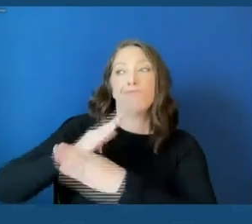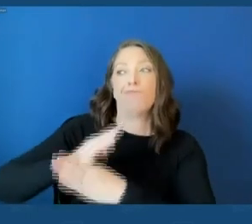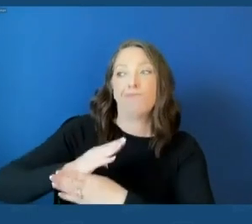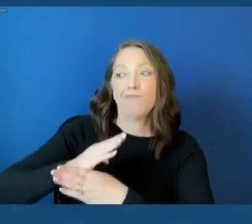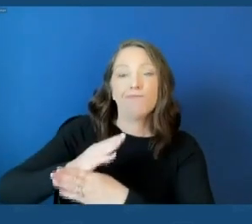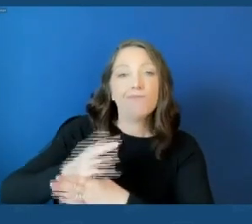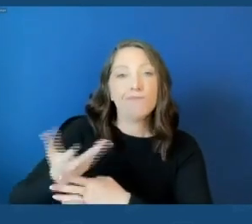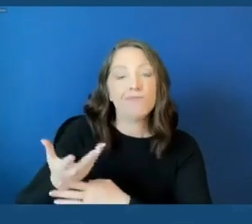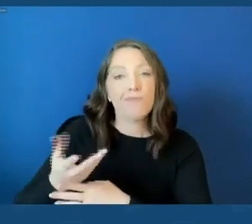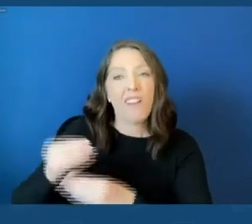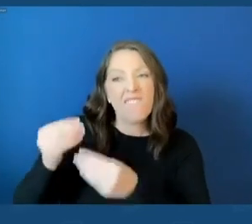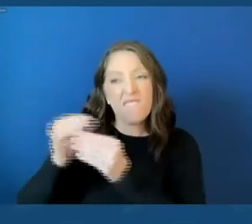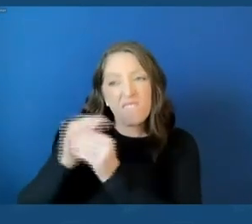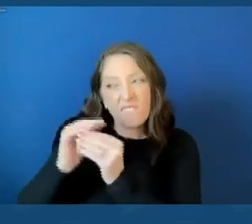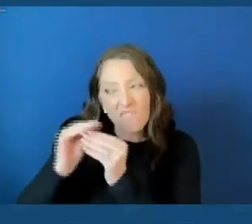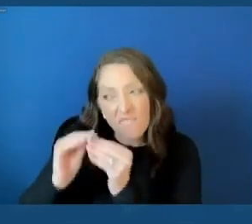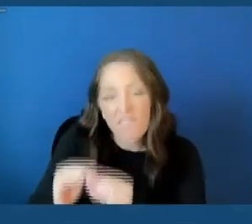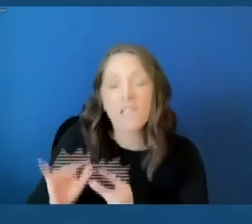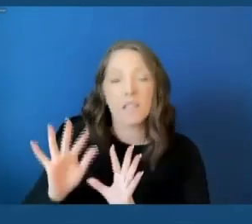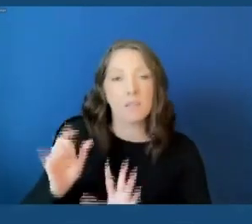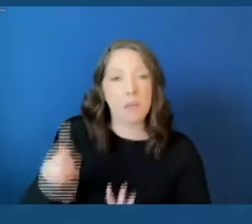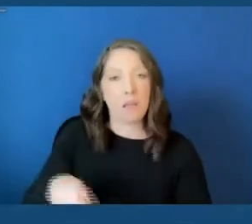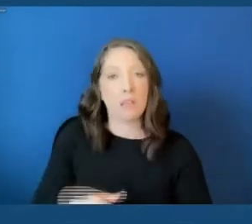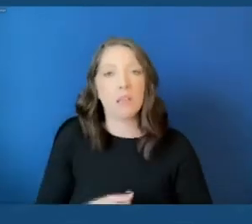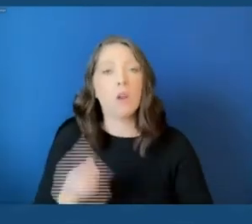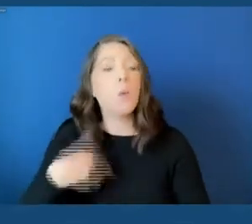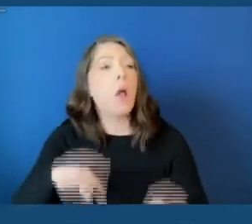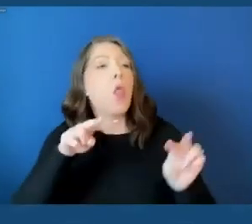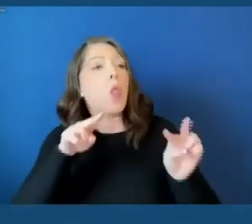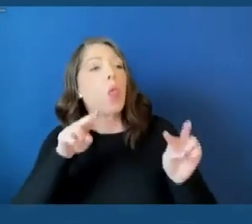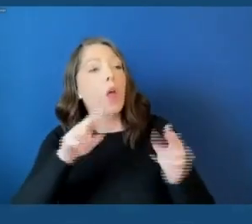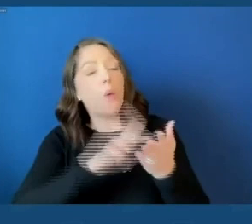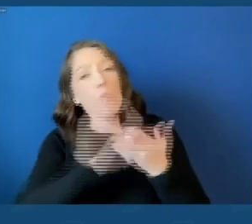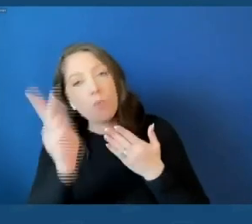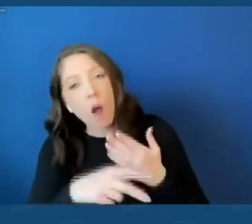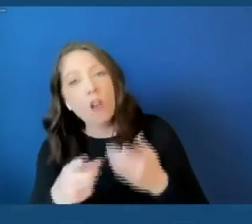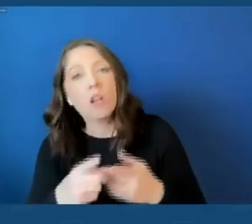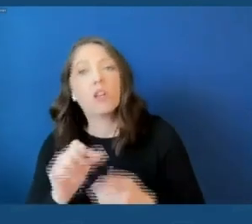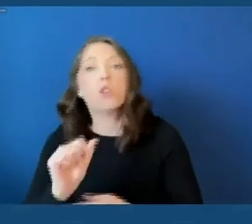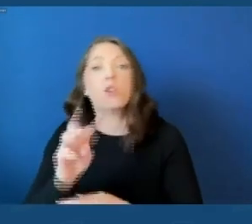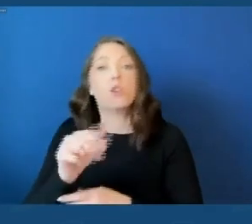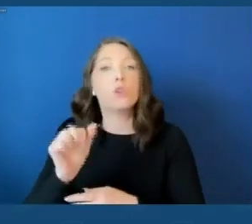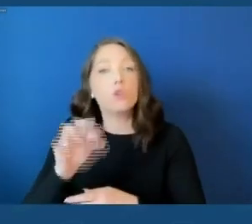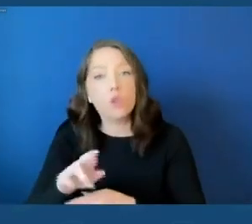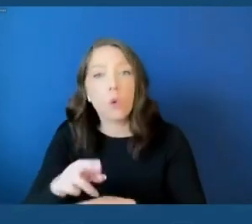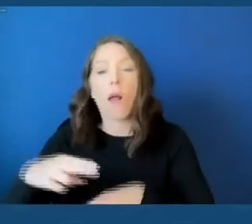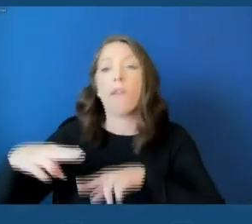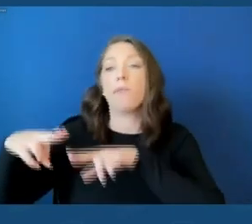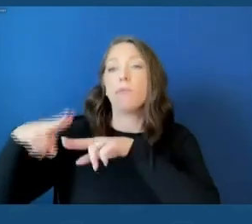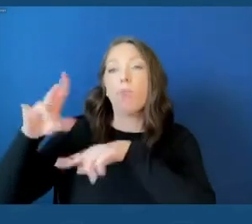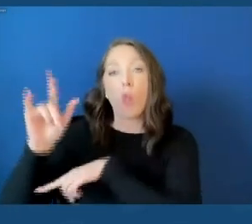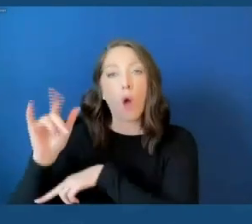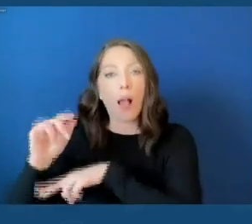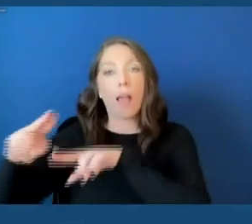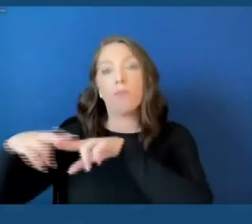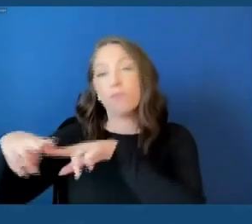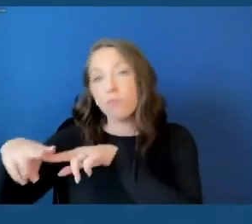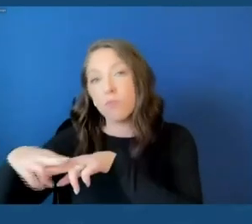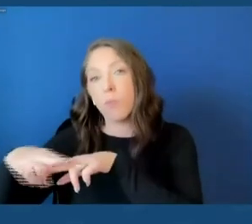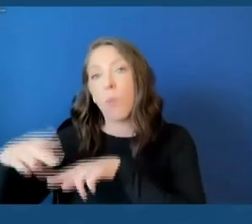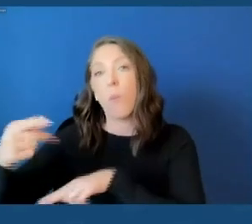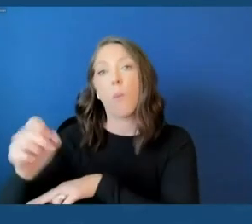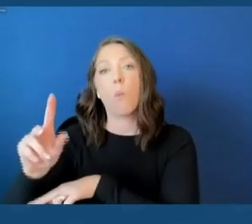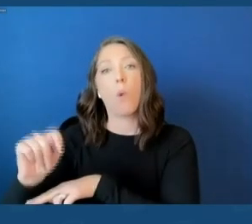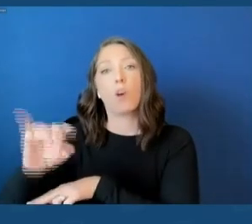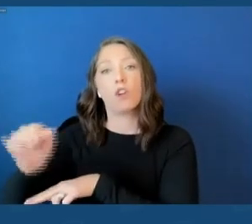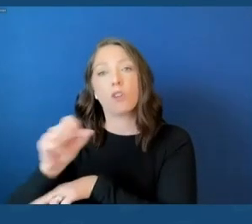infrastructure projects that we're working on, sewer projects, the electrification of the Long Island Railroad on the Port Jeff branch. These are projects